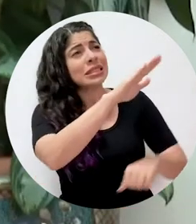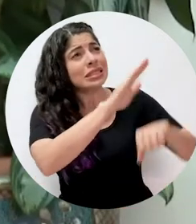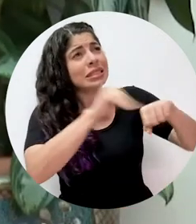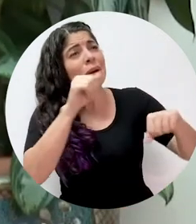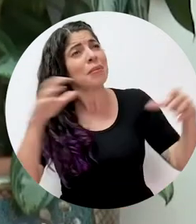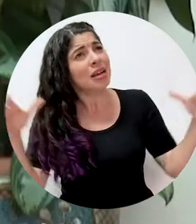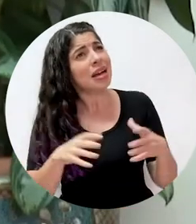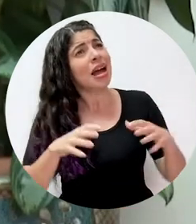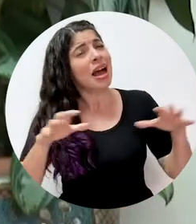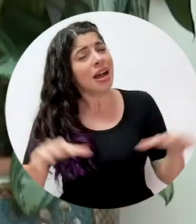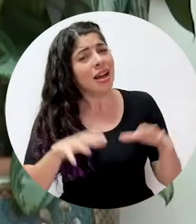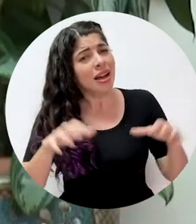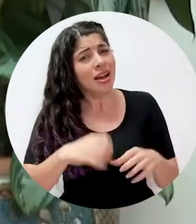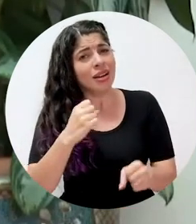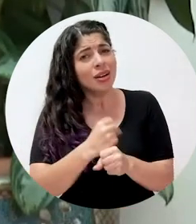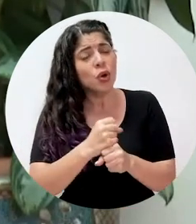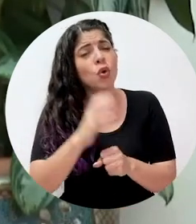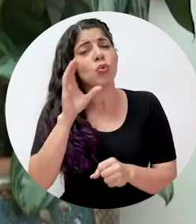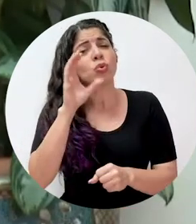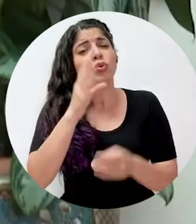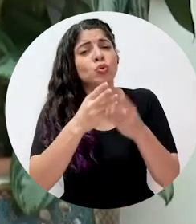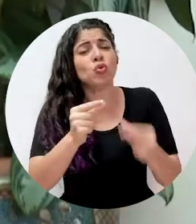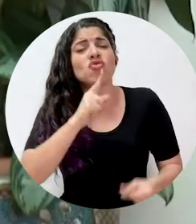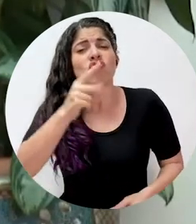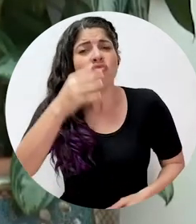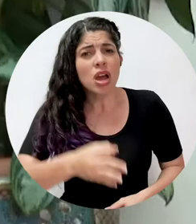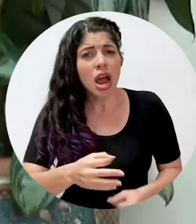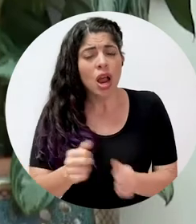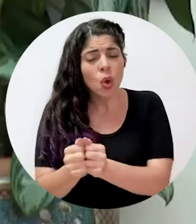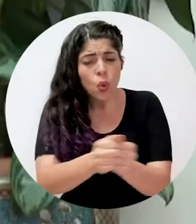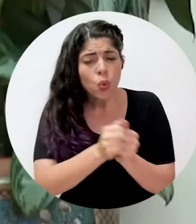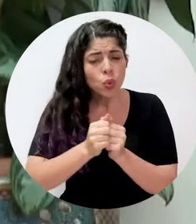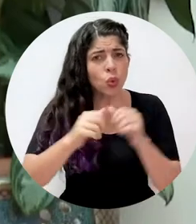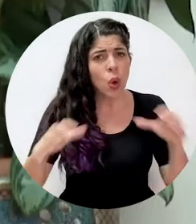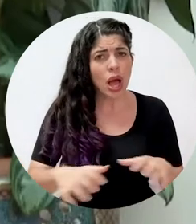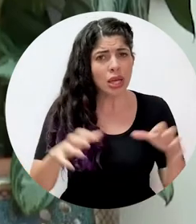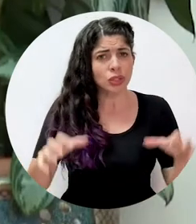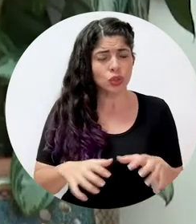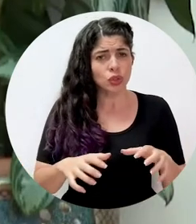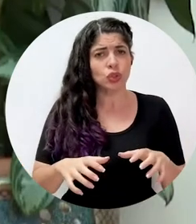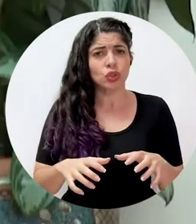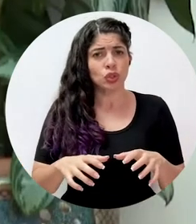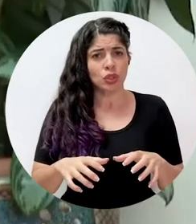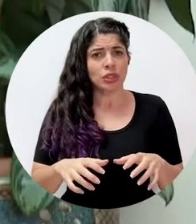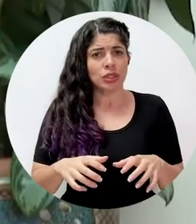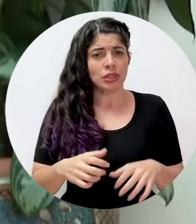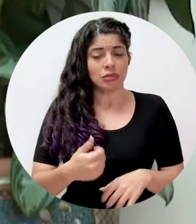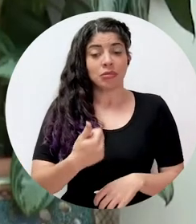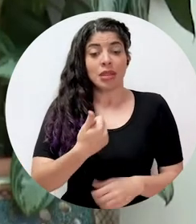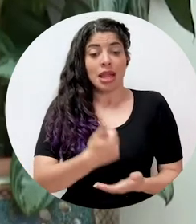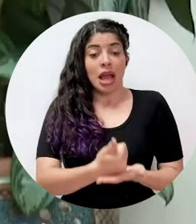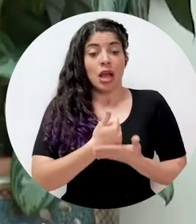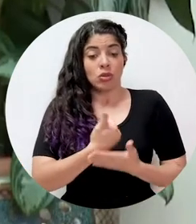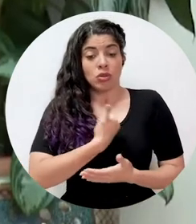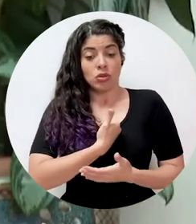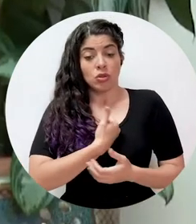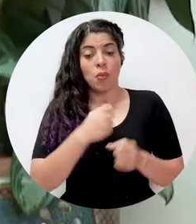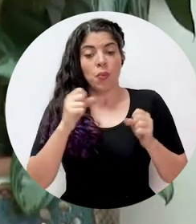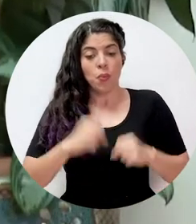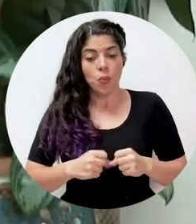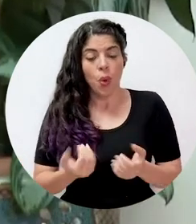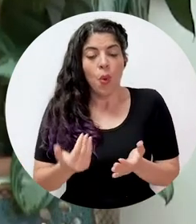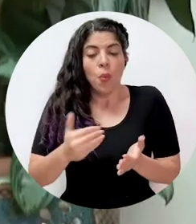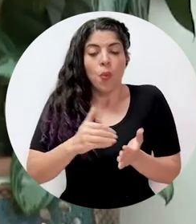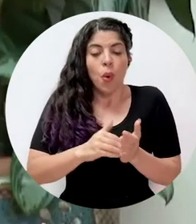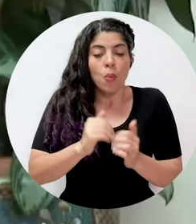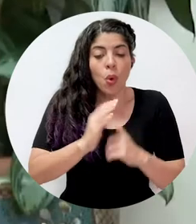work collectively for true solutions, for joint actions, which will selflessly allow us